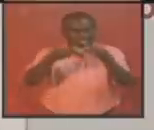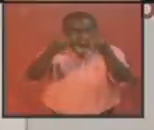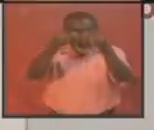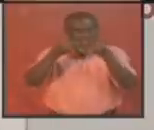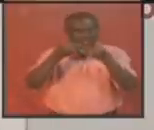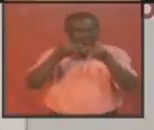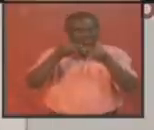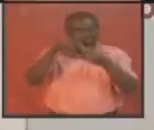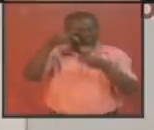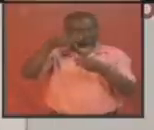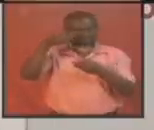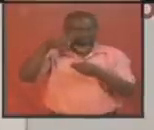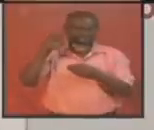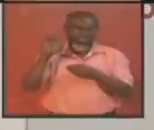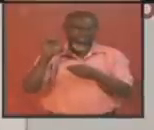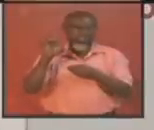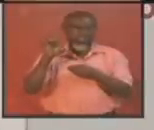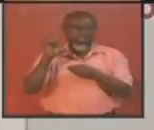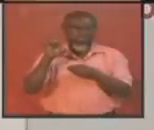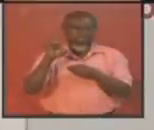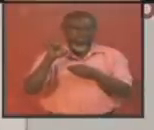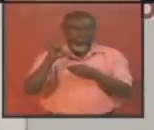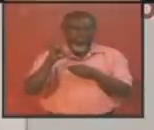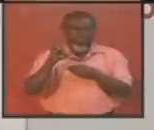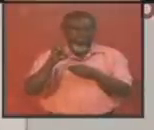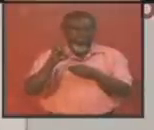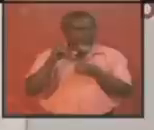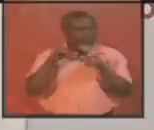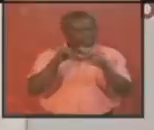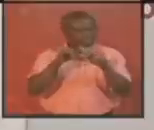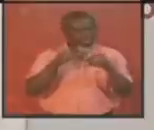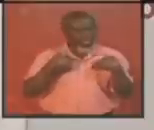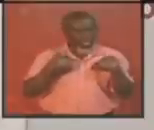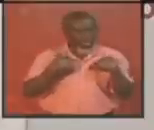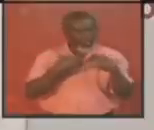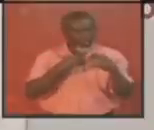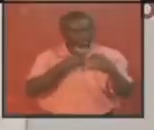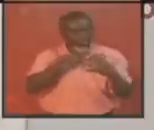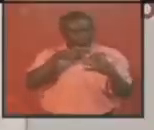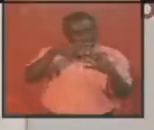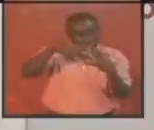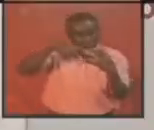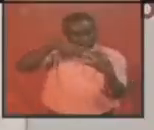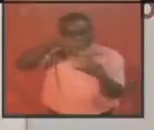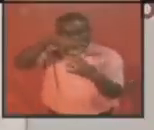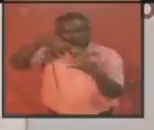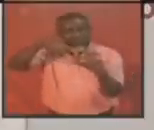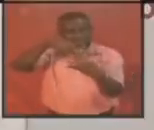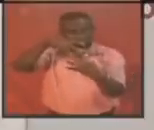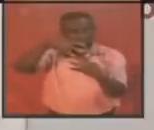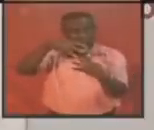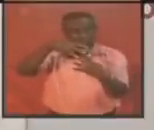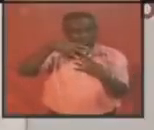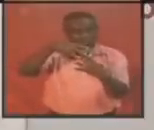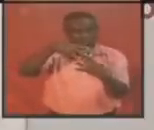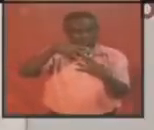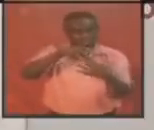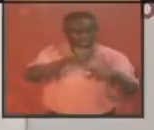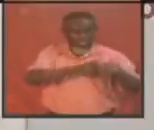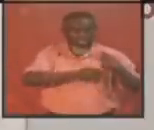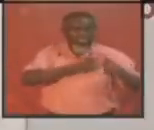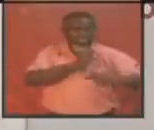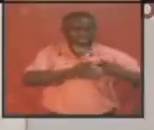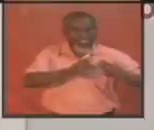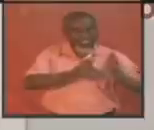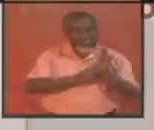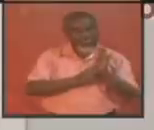protective equipment. So that is a sign of the kind of generosity that Trinidad and Tobago has been well known for. And